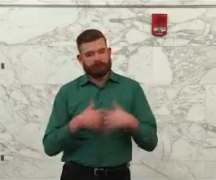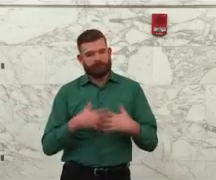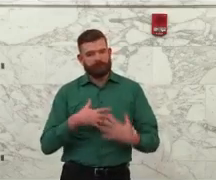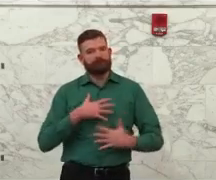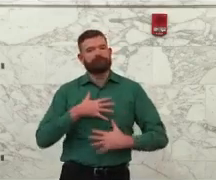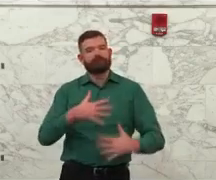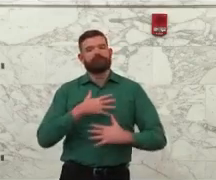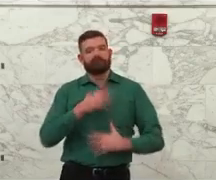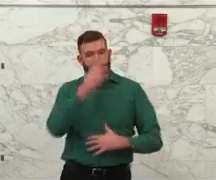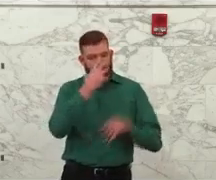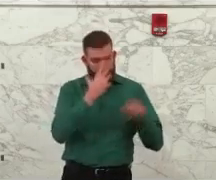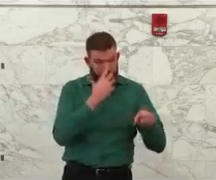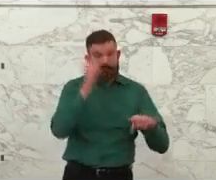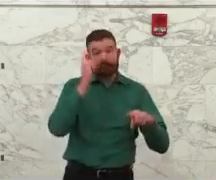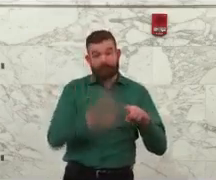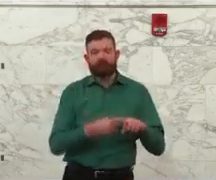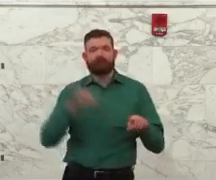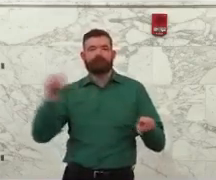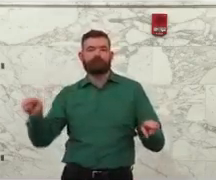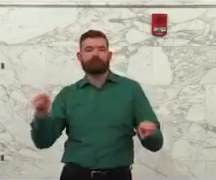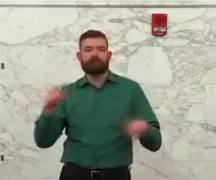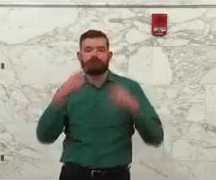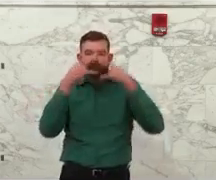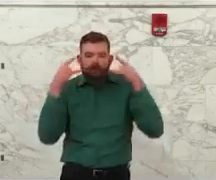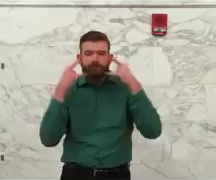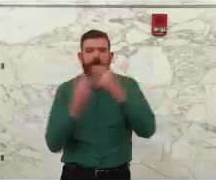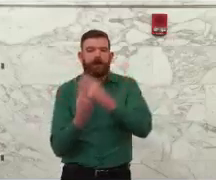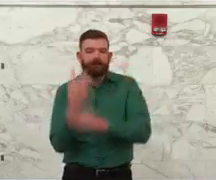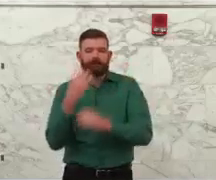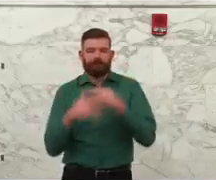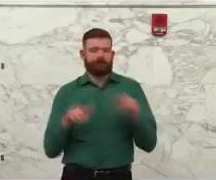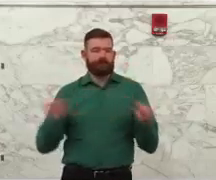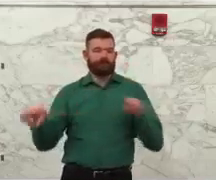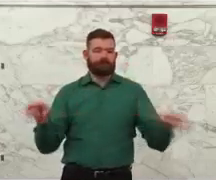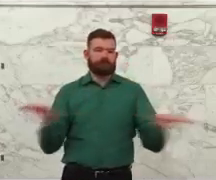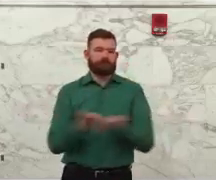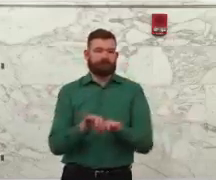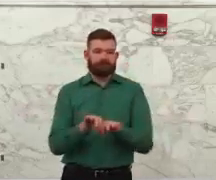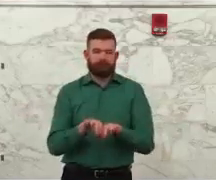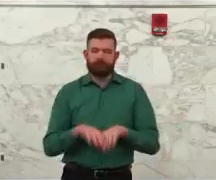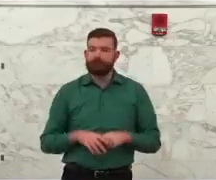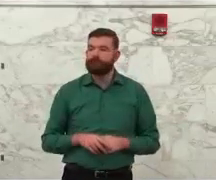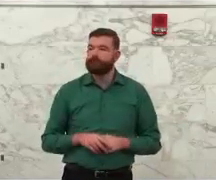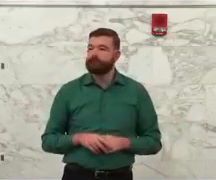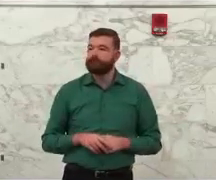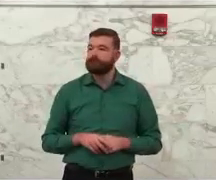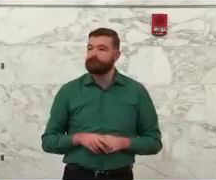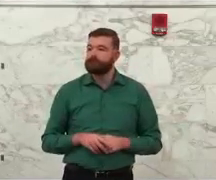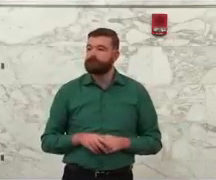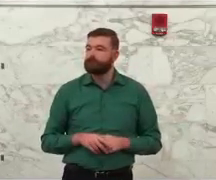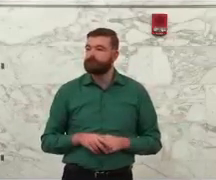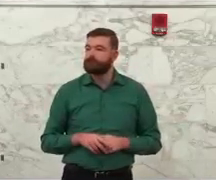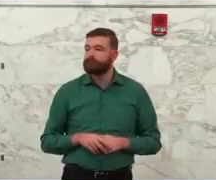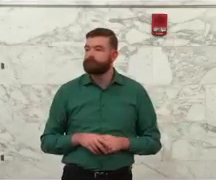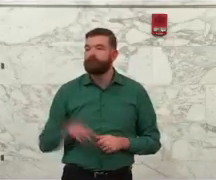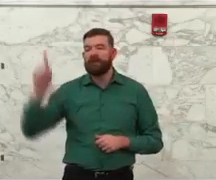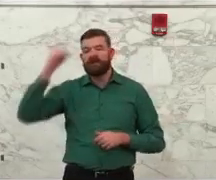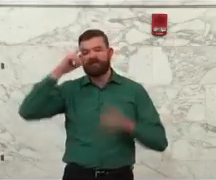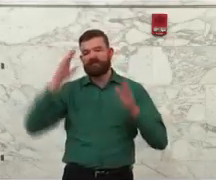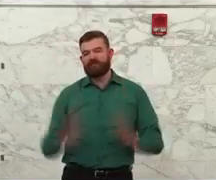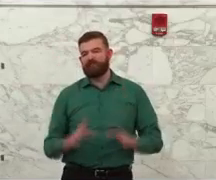in one second. But Judy just mentioned something, respiratory specialists. One of the things I think you've seen Judy and her team do, and we've